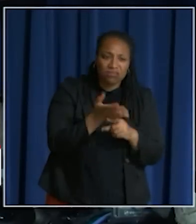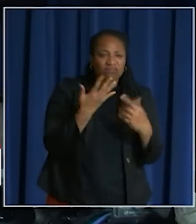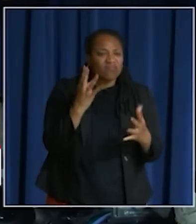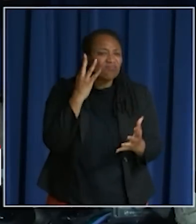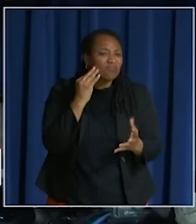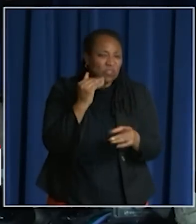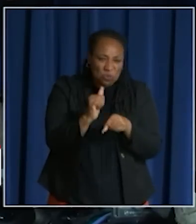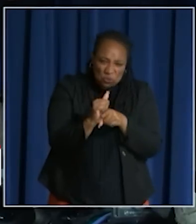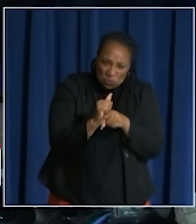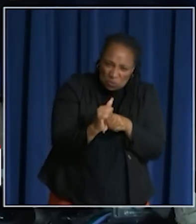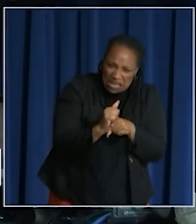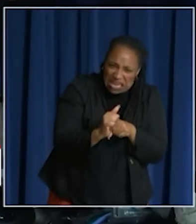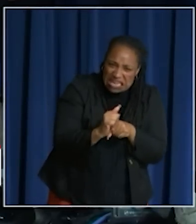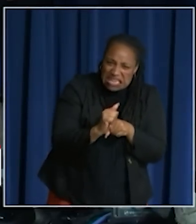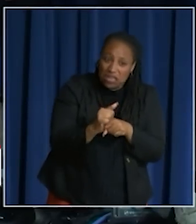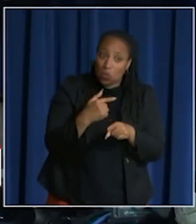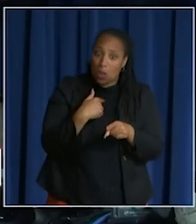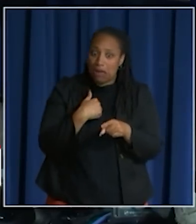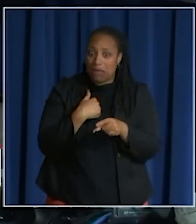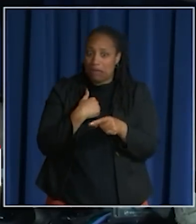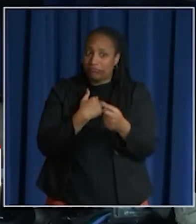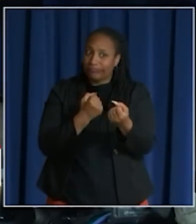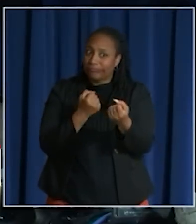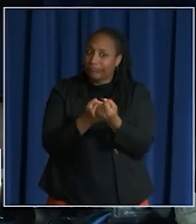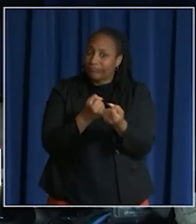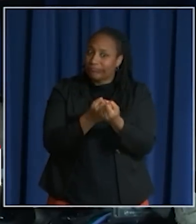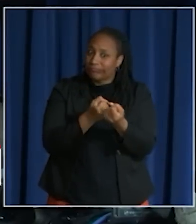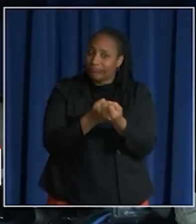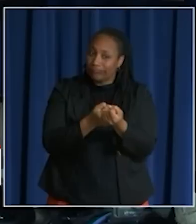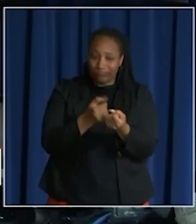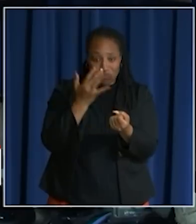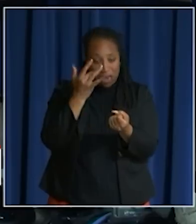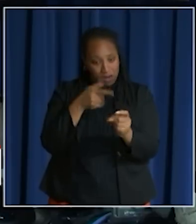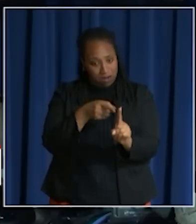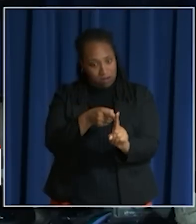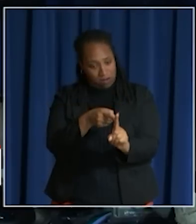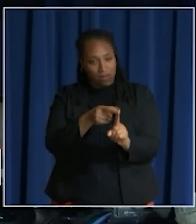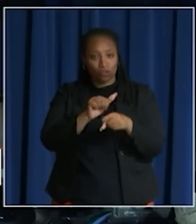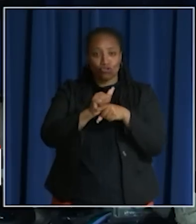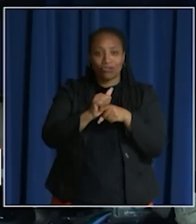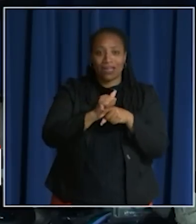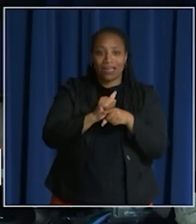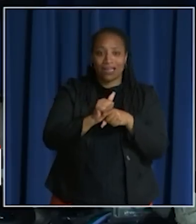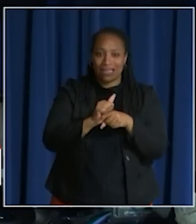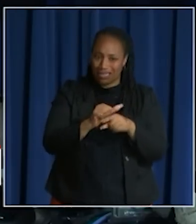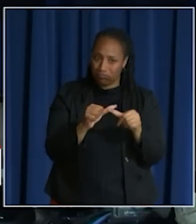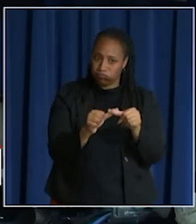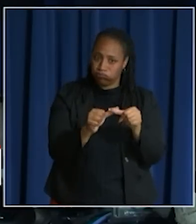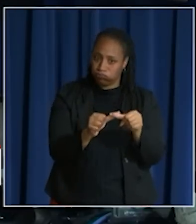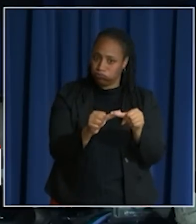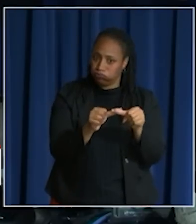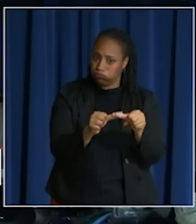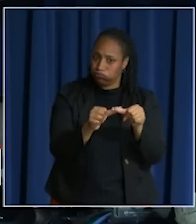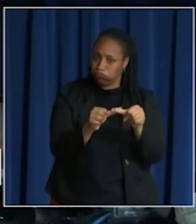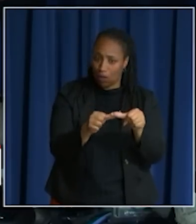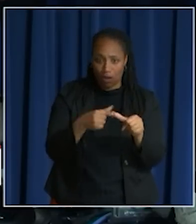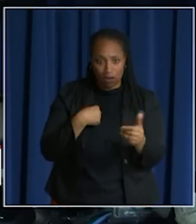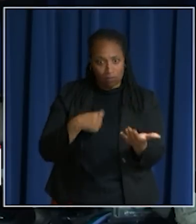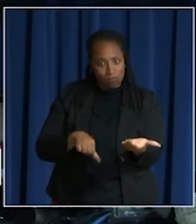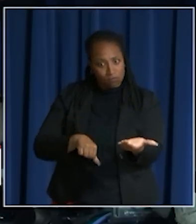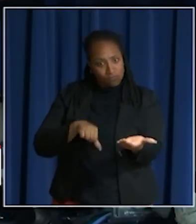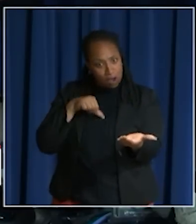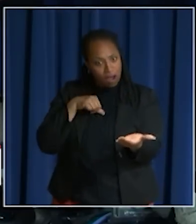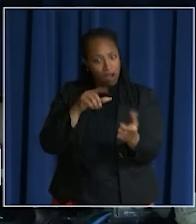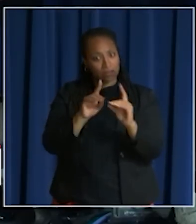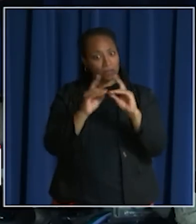support with training throughout their careers. We're proud of where our department has come from in